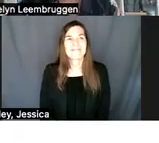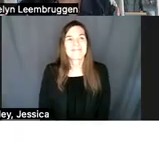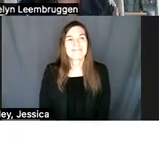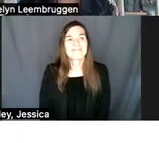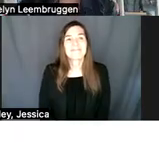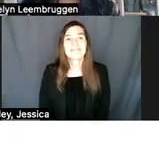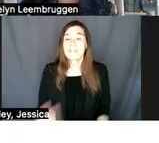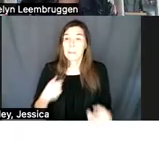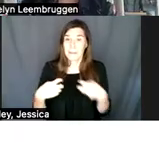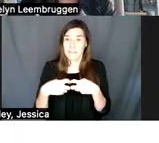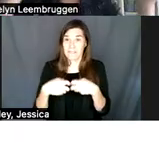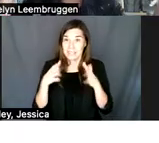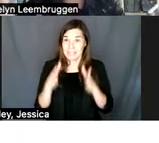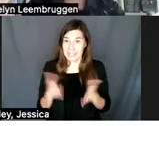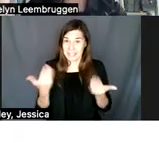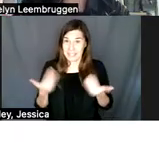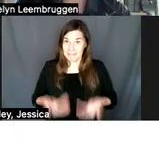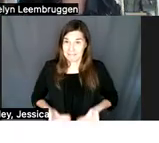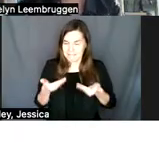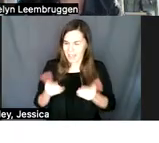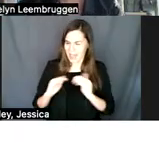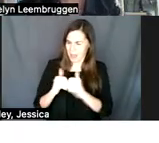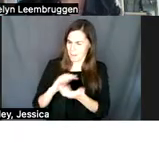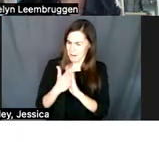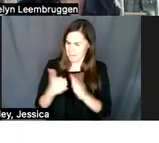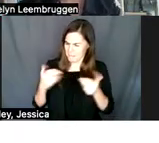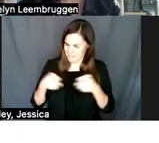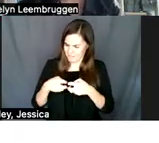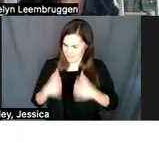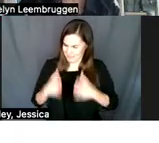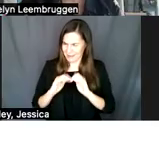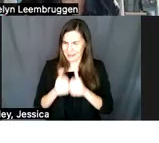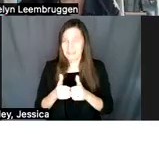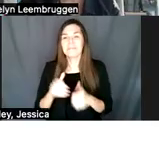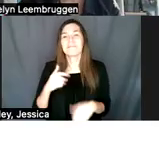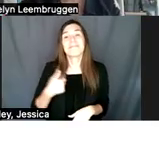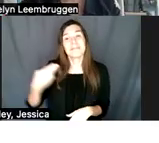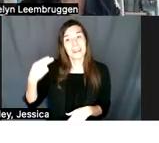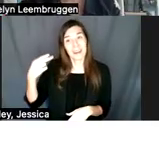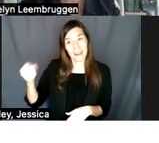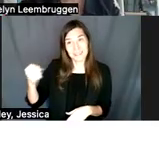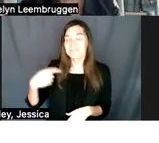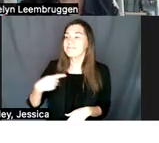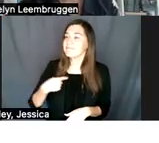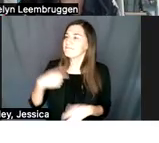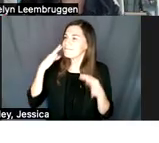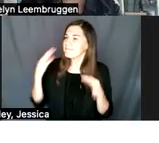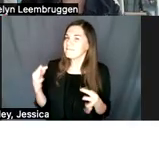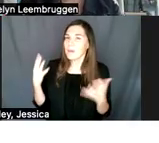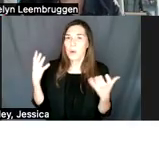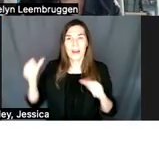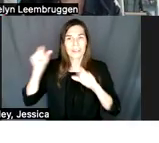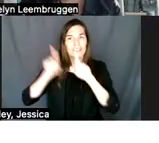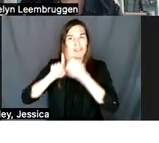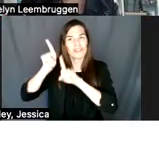I'm a physicist. How does one become a physicist? Well, when I was in high school, I decided that I wanted to be an